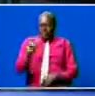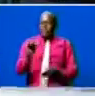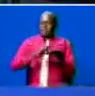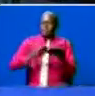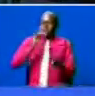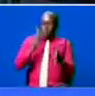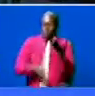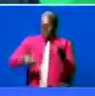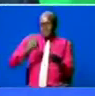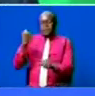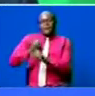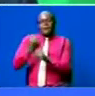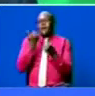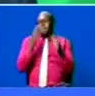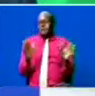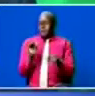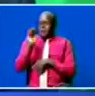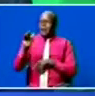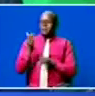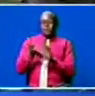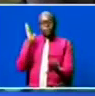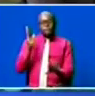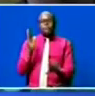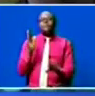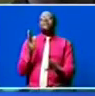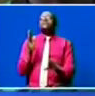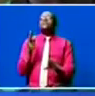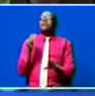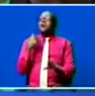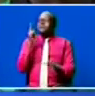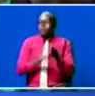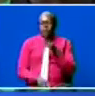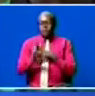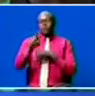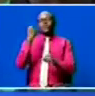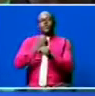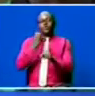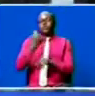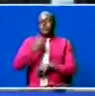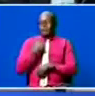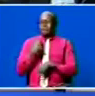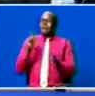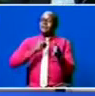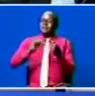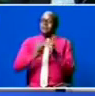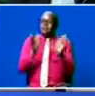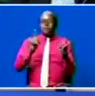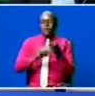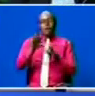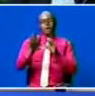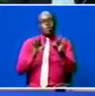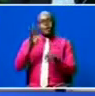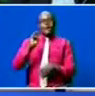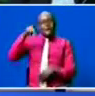basically what I've done. Those calling for his removal have accused him of illegally holding two jobs, the Secretary General and the nominated Member